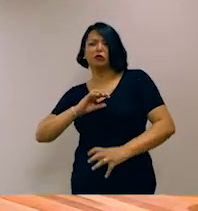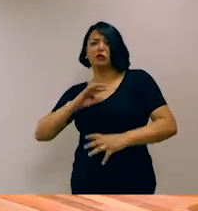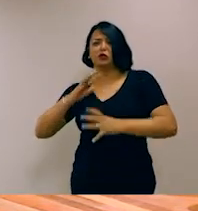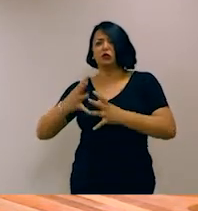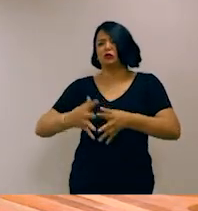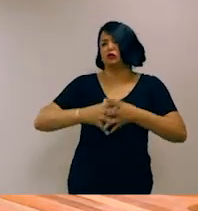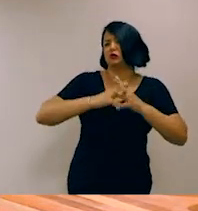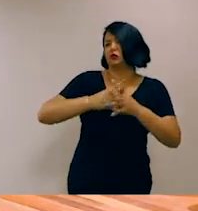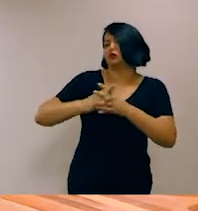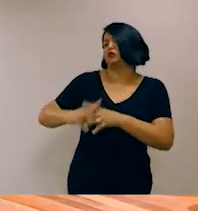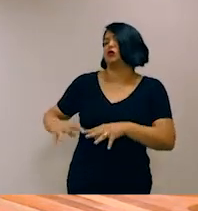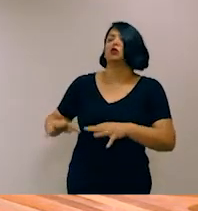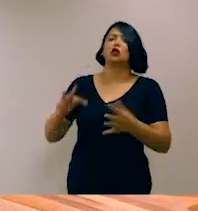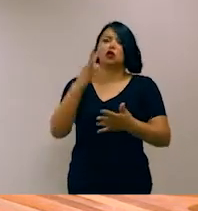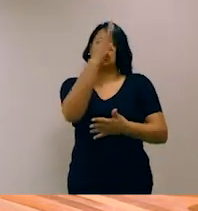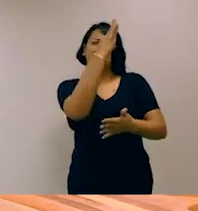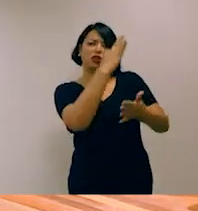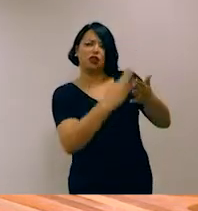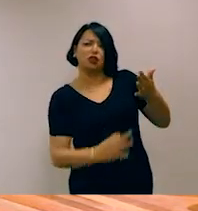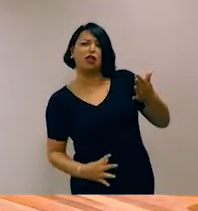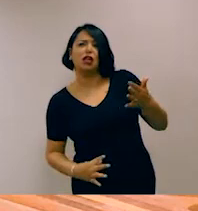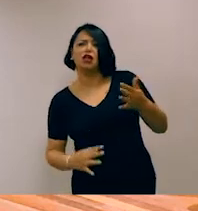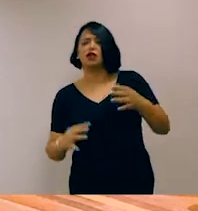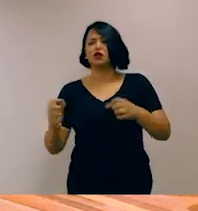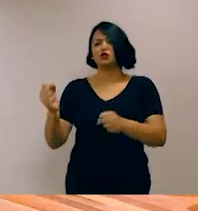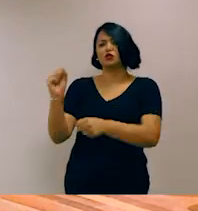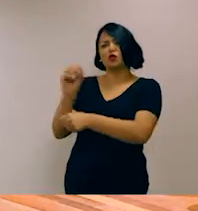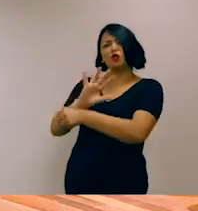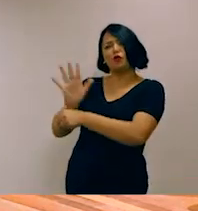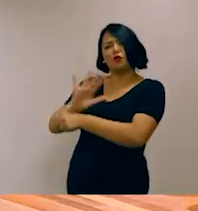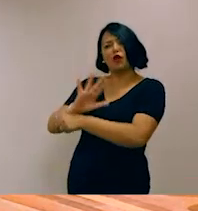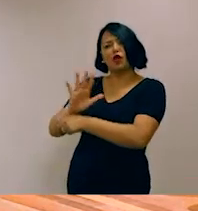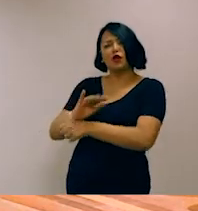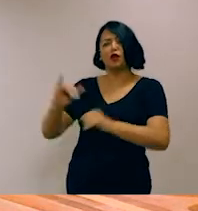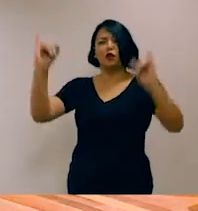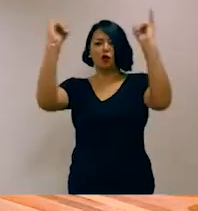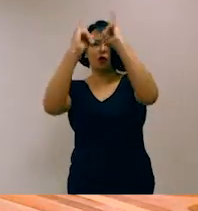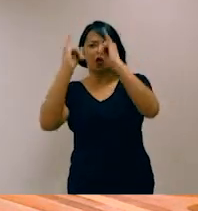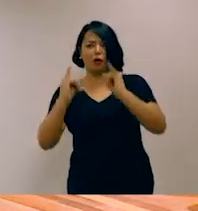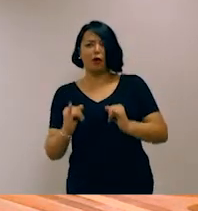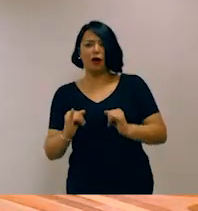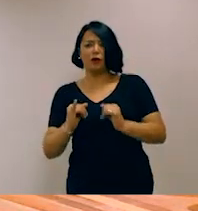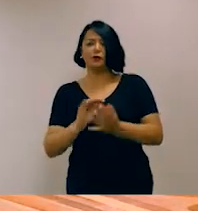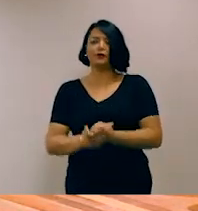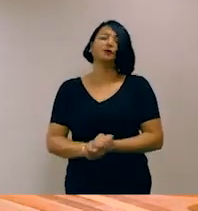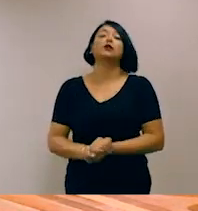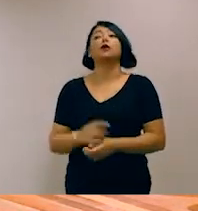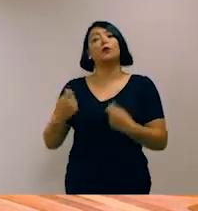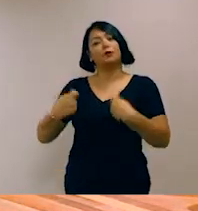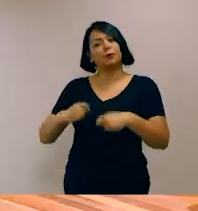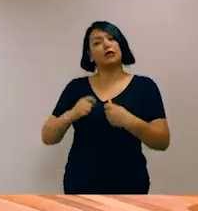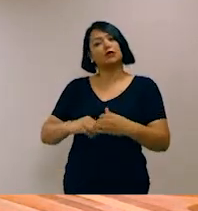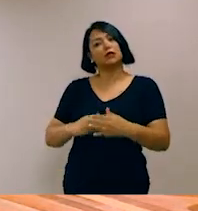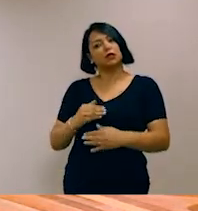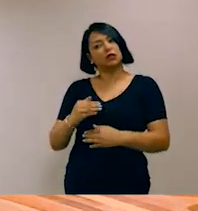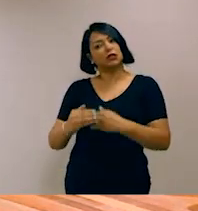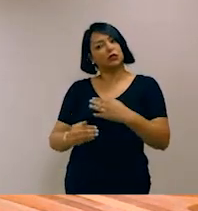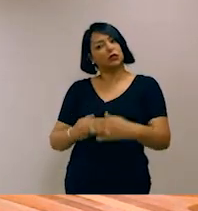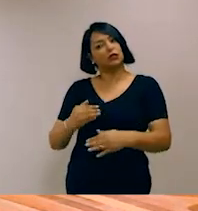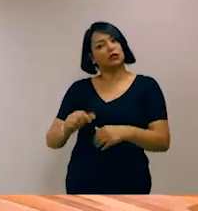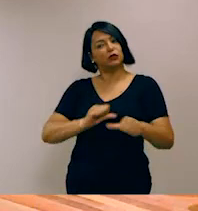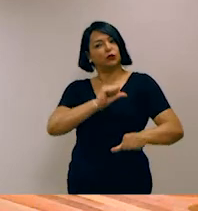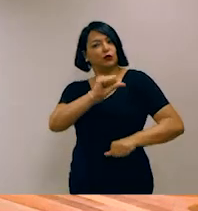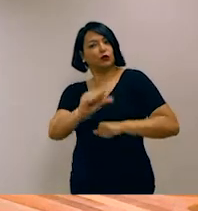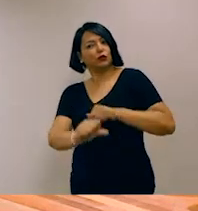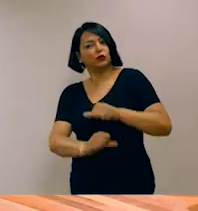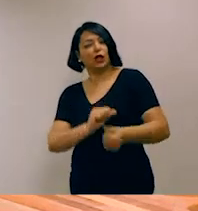up. You can have text, videos, images. And so the data must be pre-processed